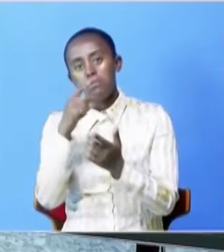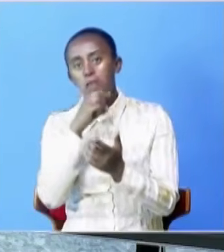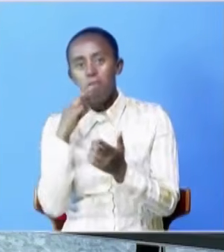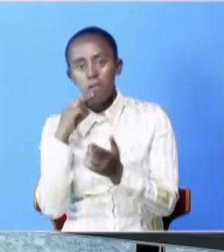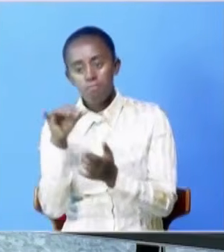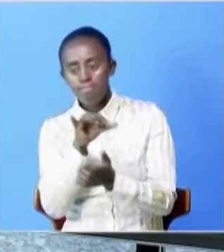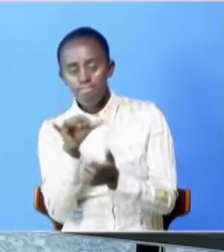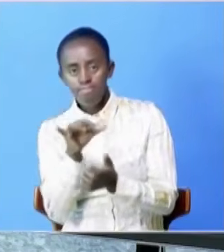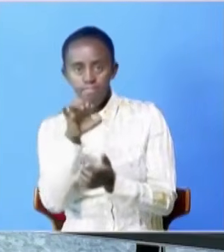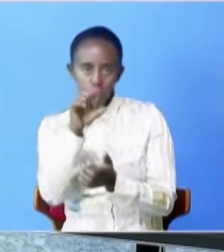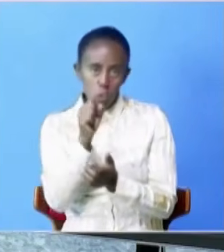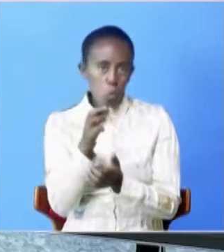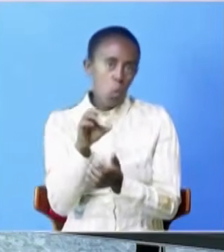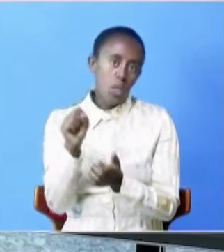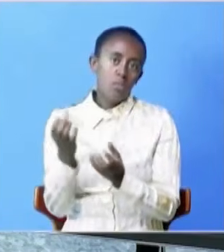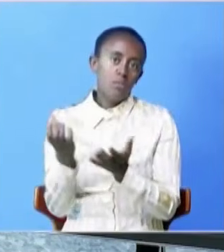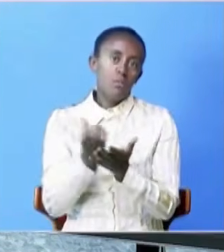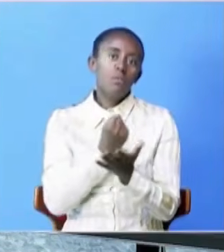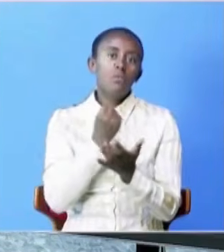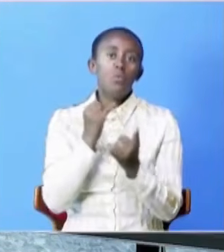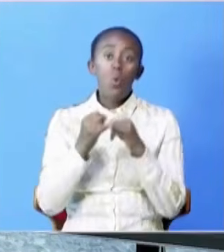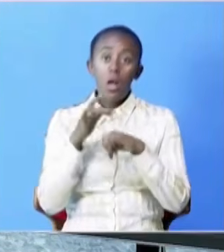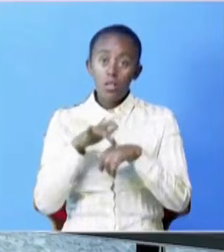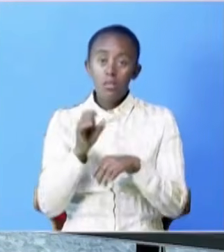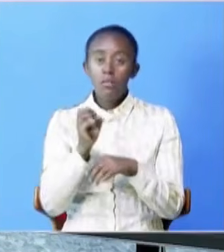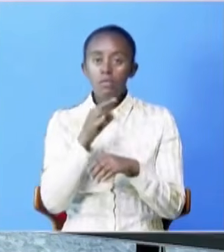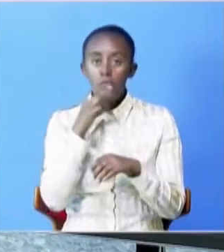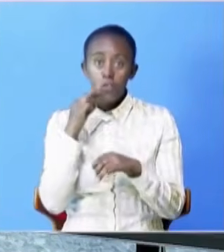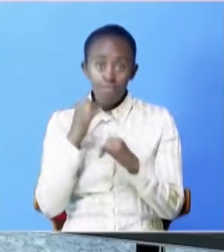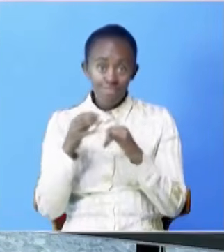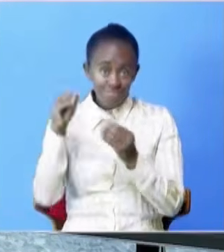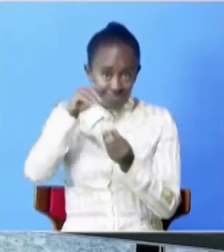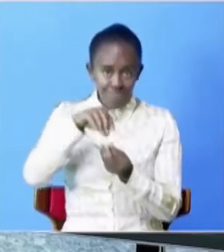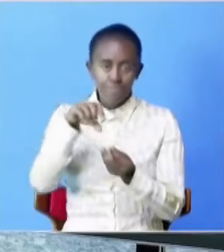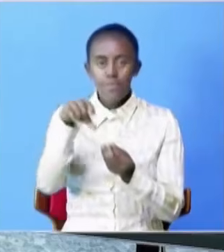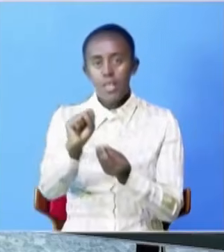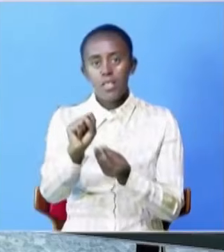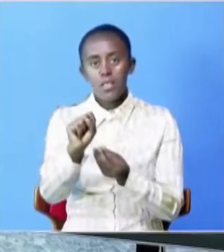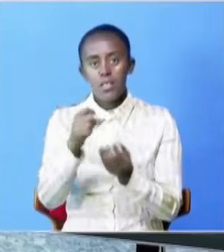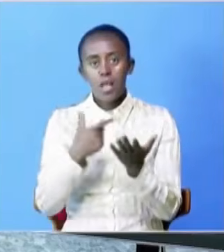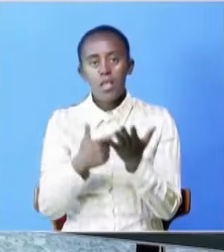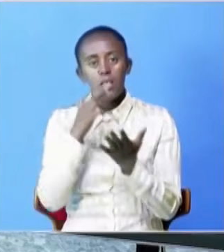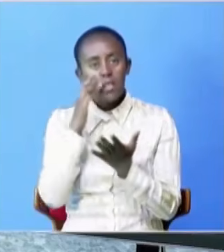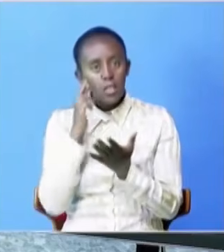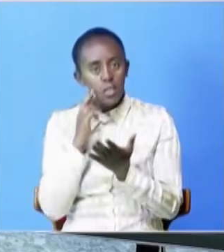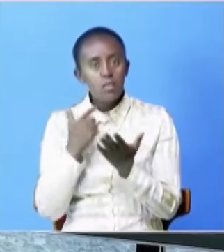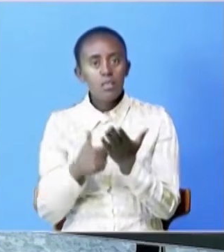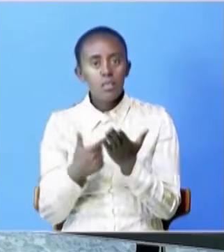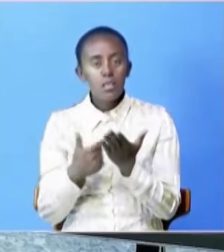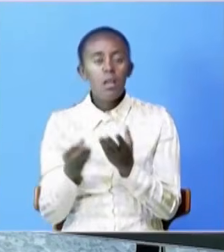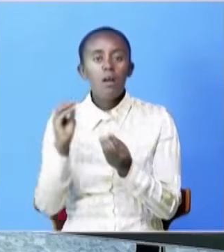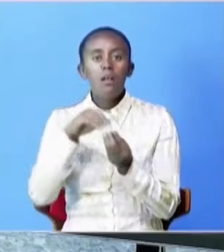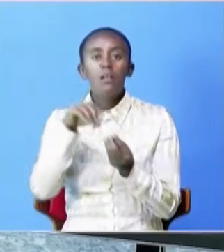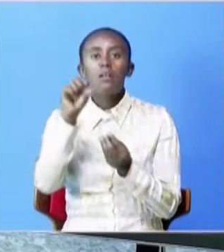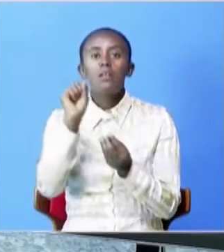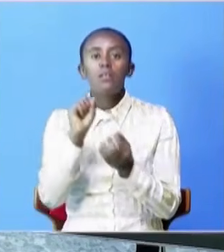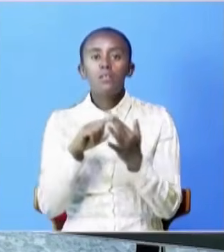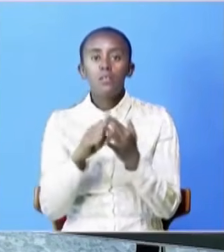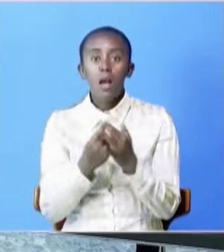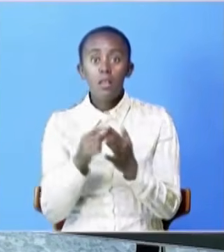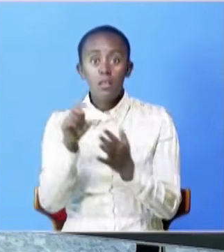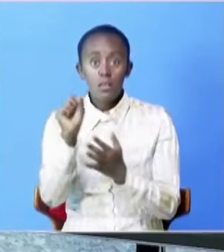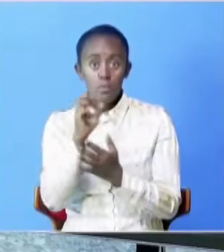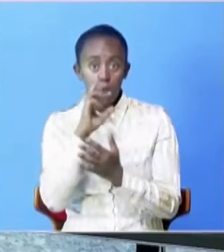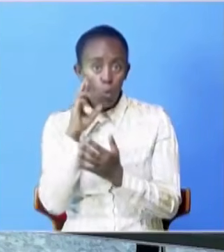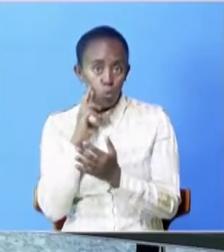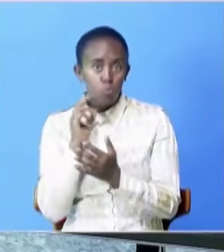verb, in the last of our verb. So if that is the case, in this case, we have added S here